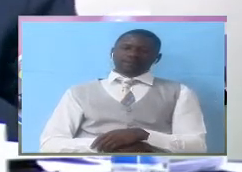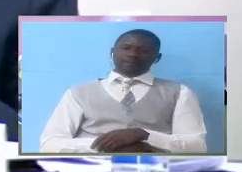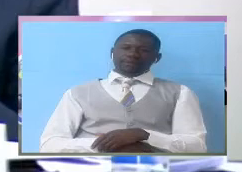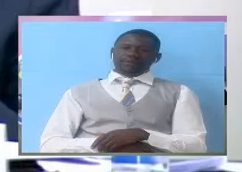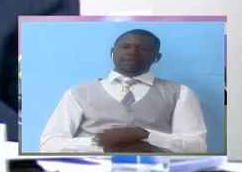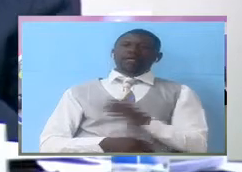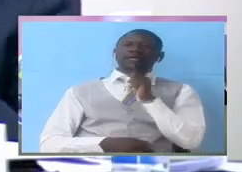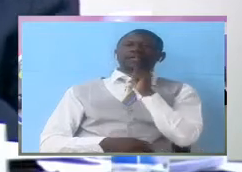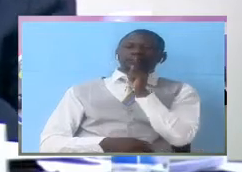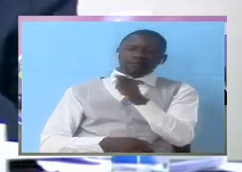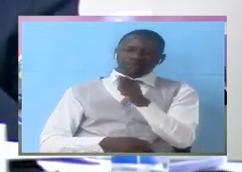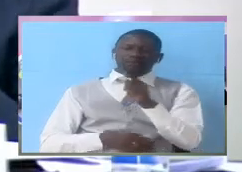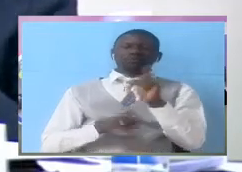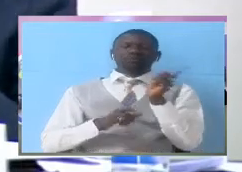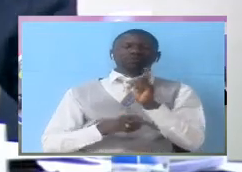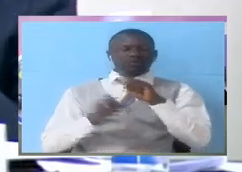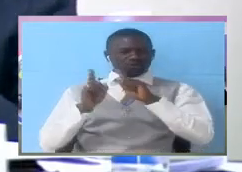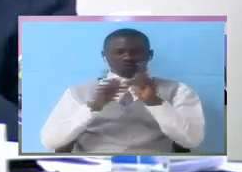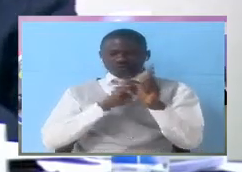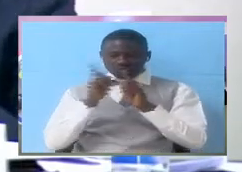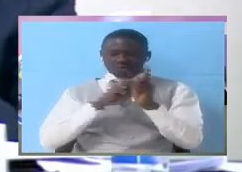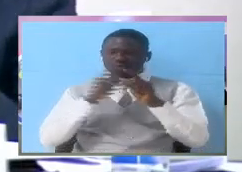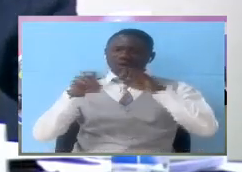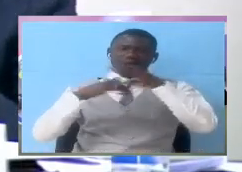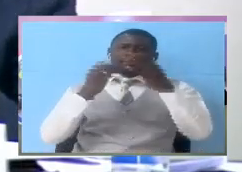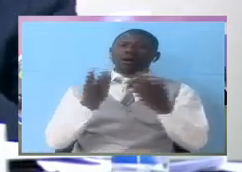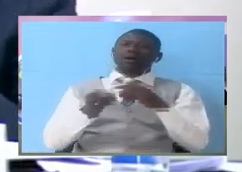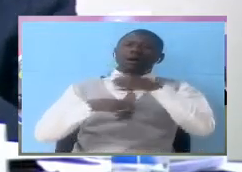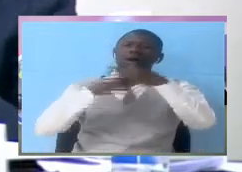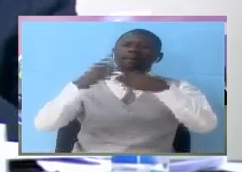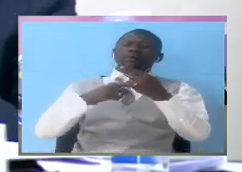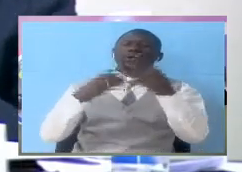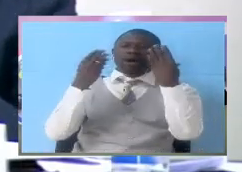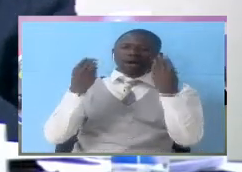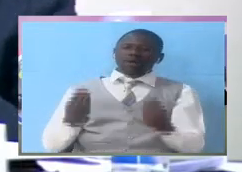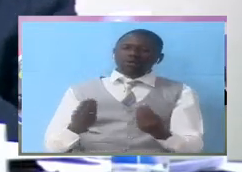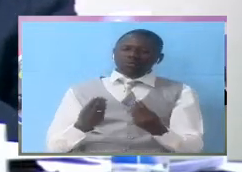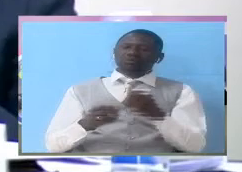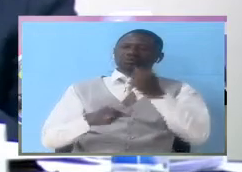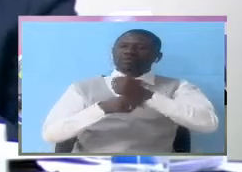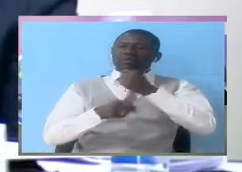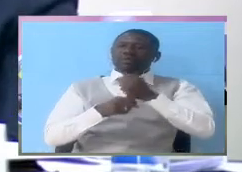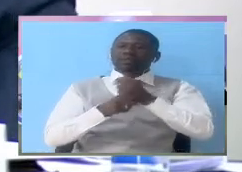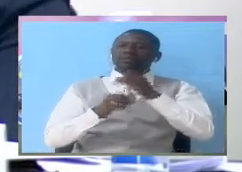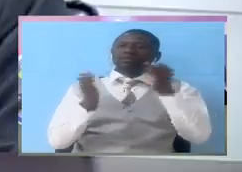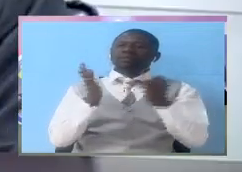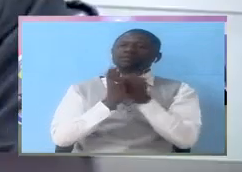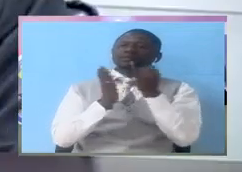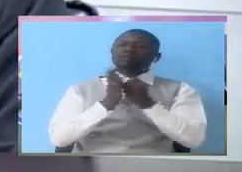the panel came about. Yoyu lañ waxtane won lu aju ci naka lañ soso panel bi.